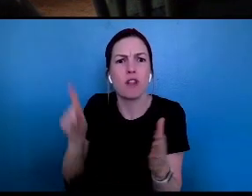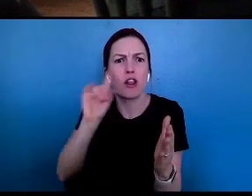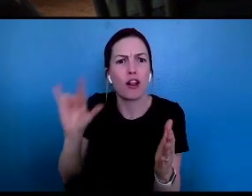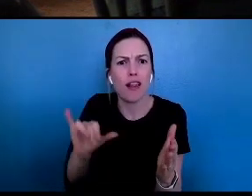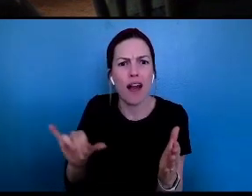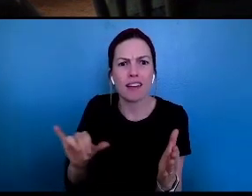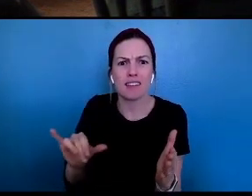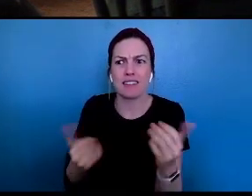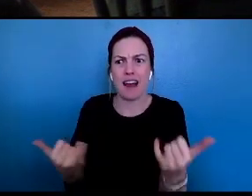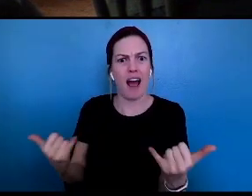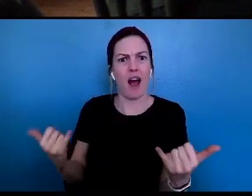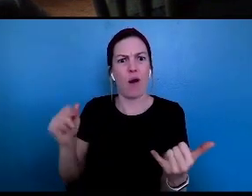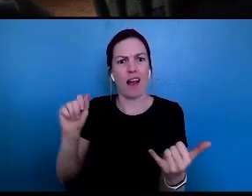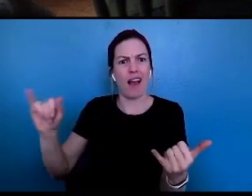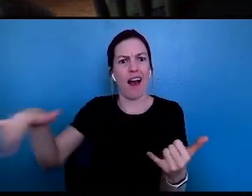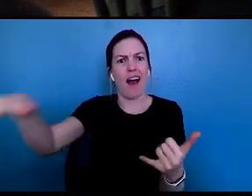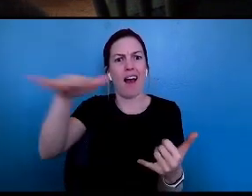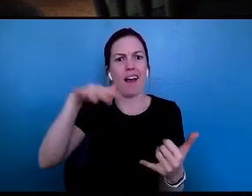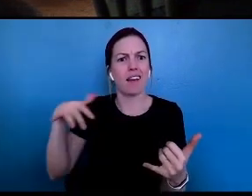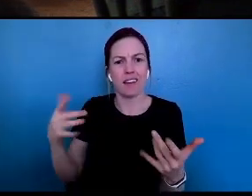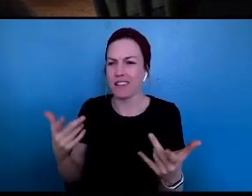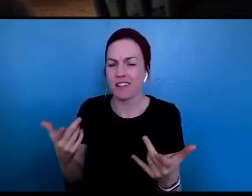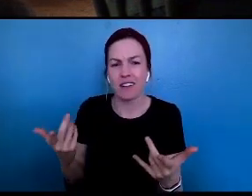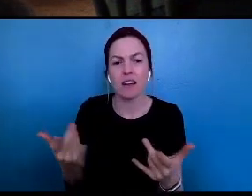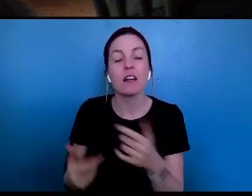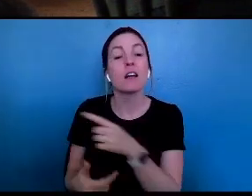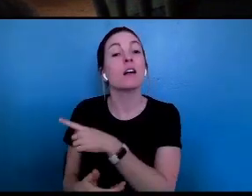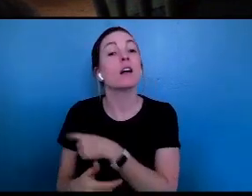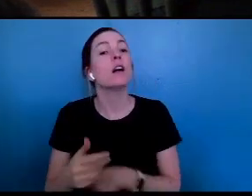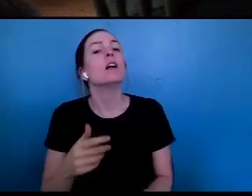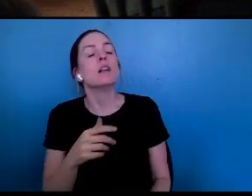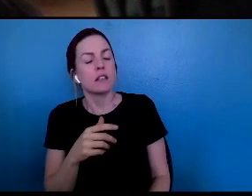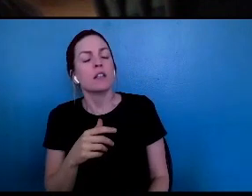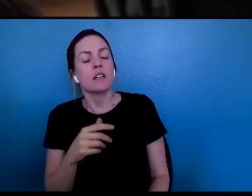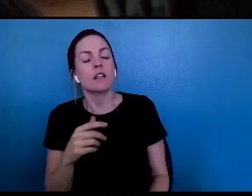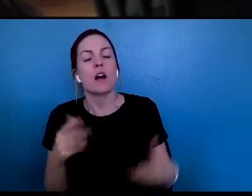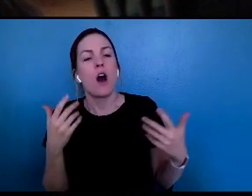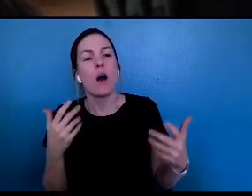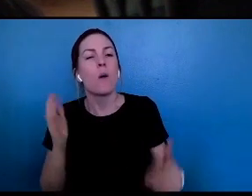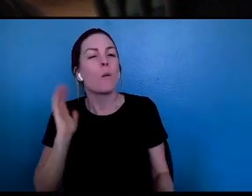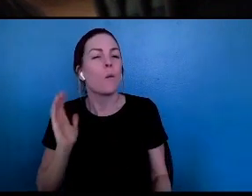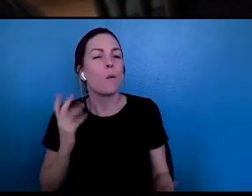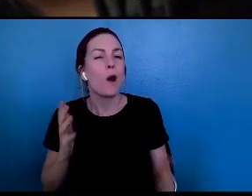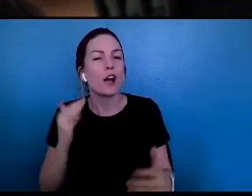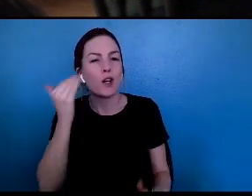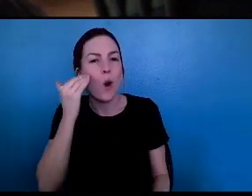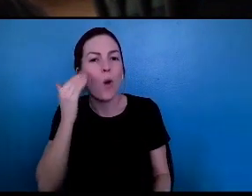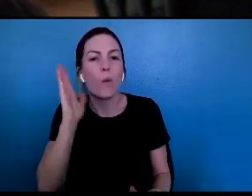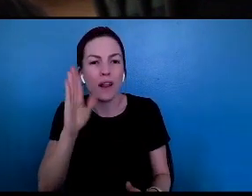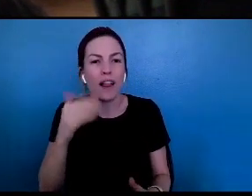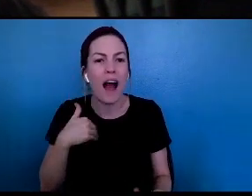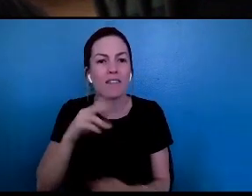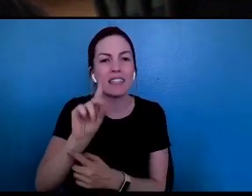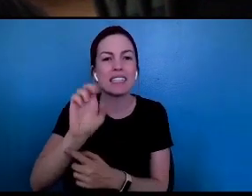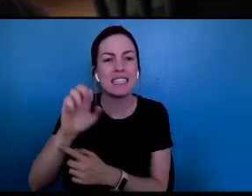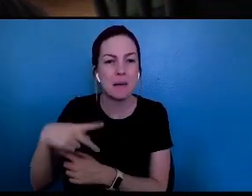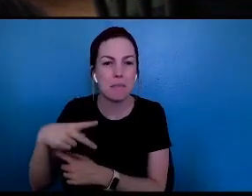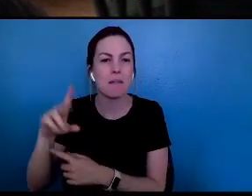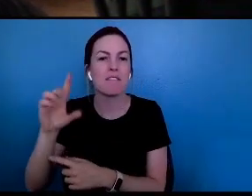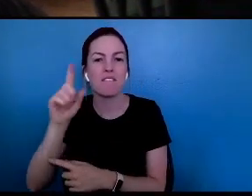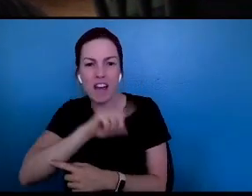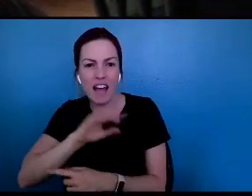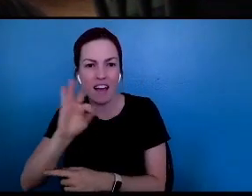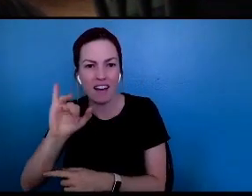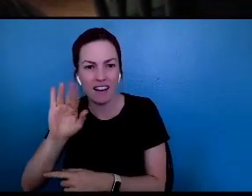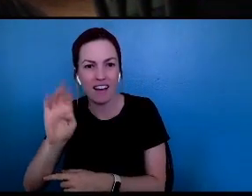age? Yeah, we already knew that there will be deepfaked or cheapfaked short